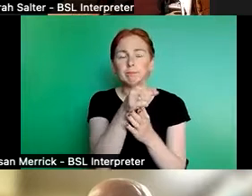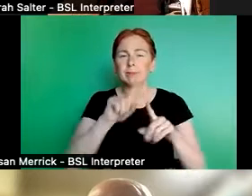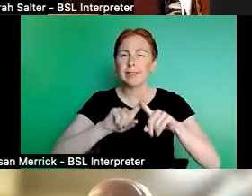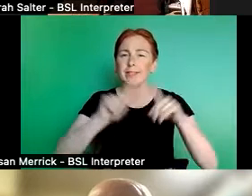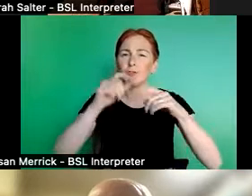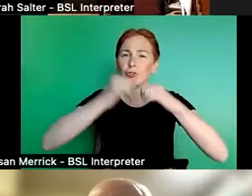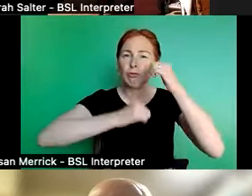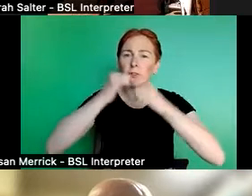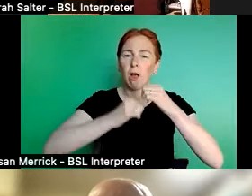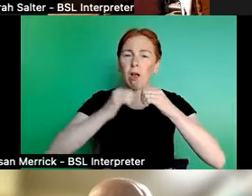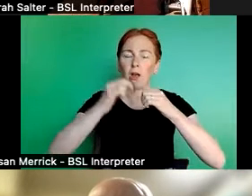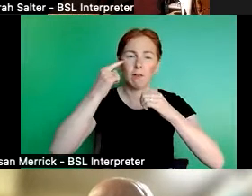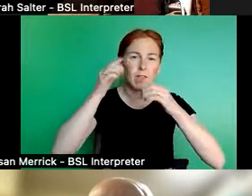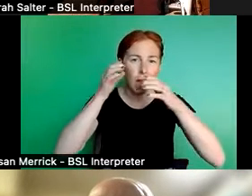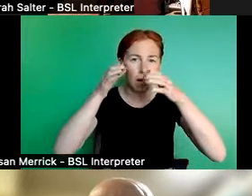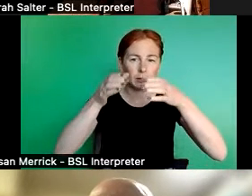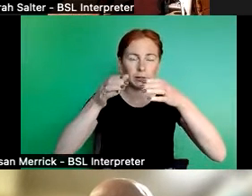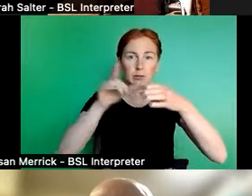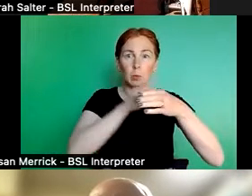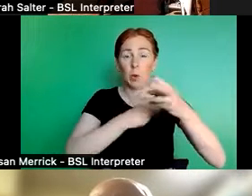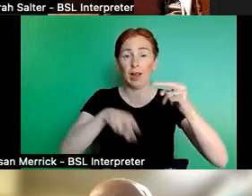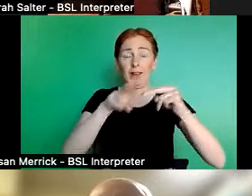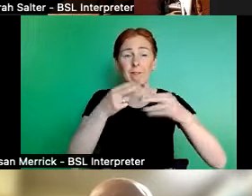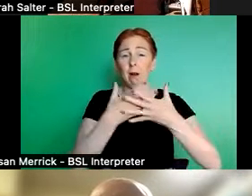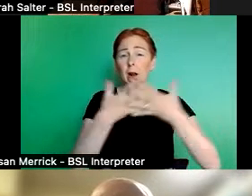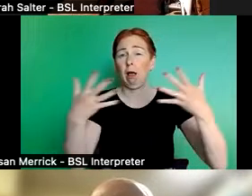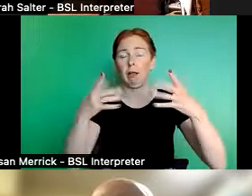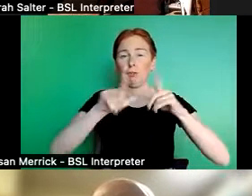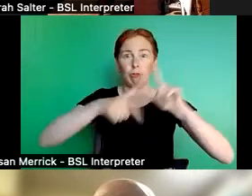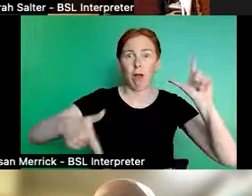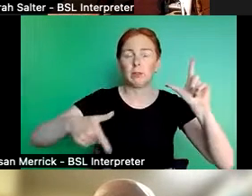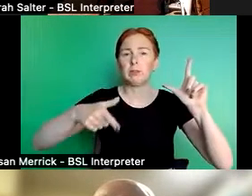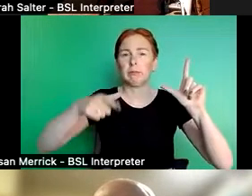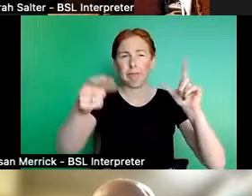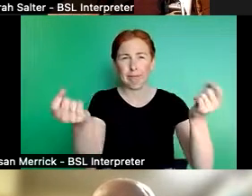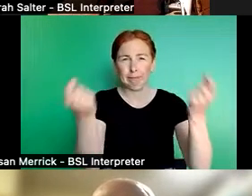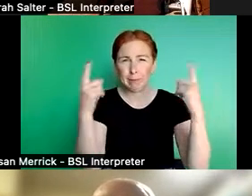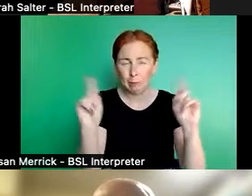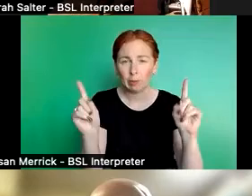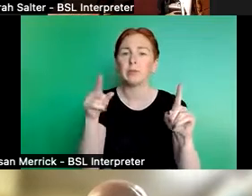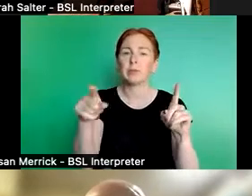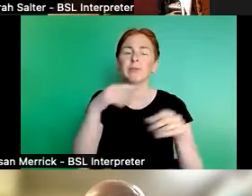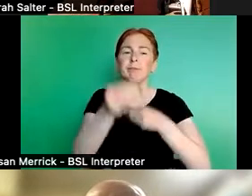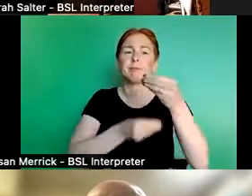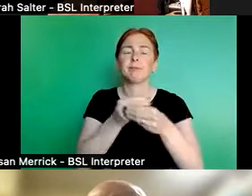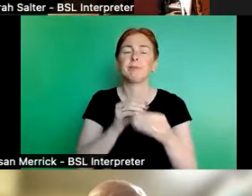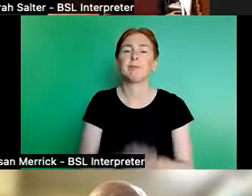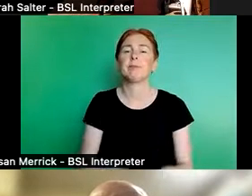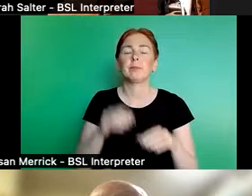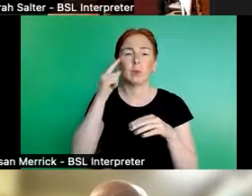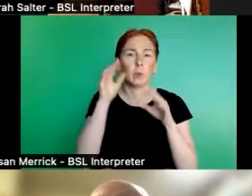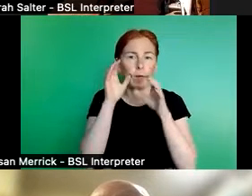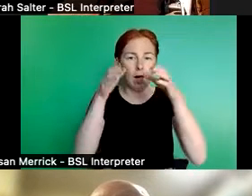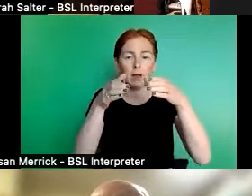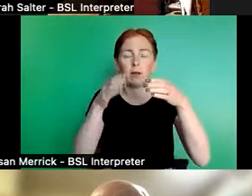not throwing out terminology that's wholly unfamiliar. So at the front of the eye, the clear dome on the front of the eye, we